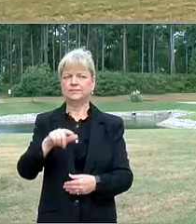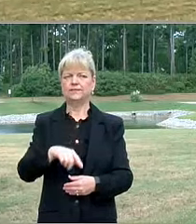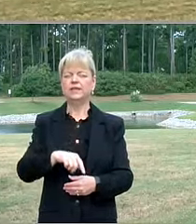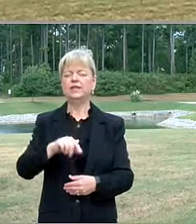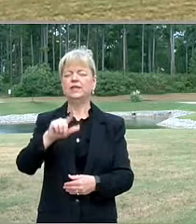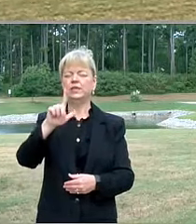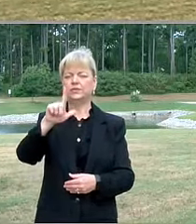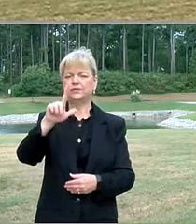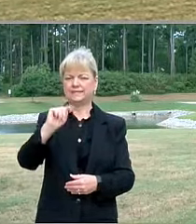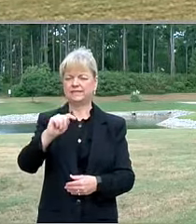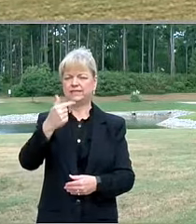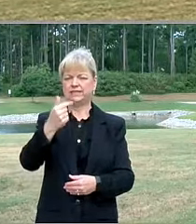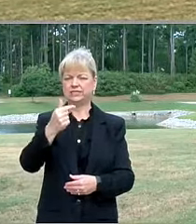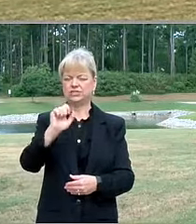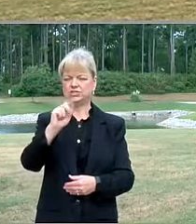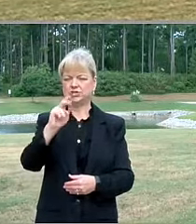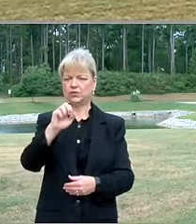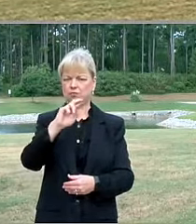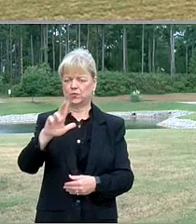Mohan.